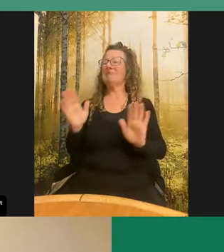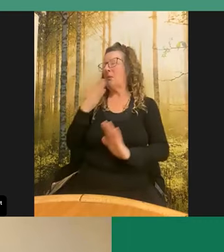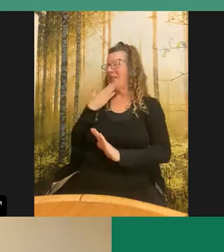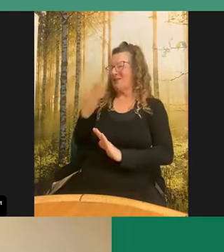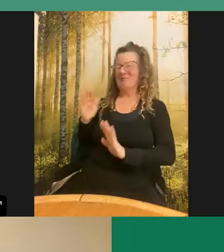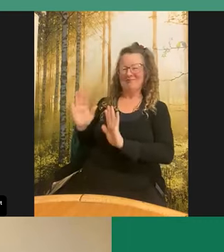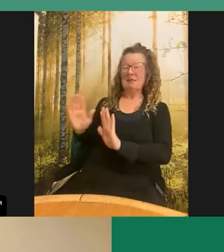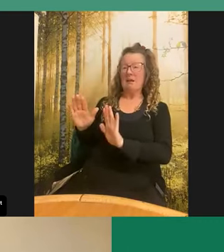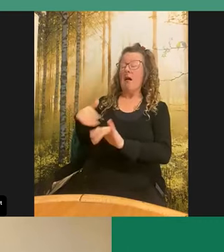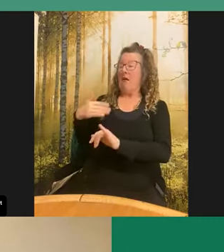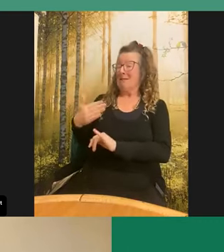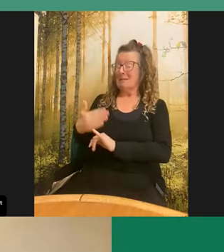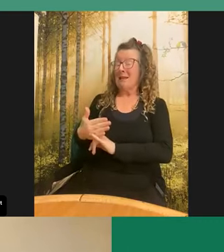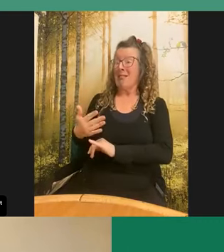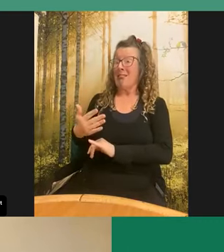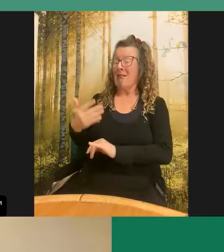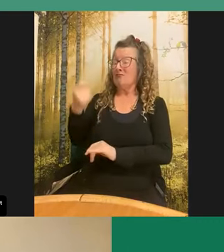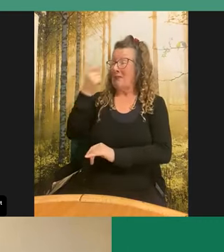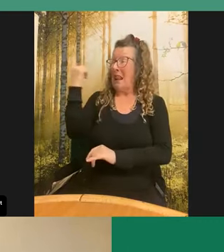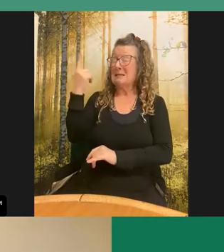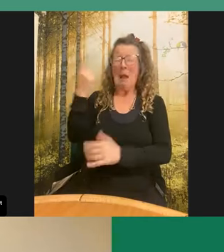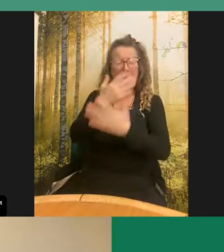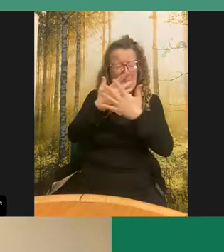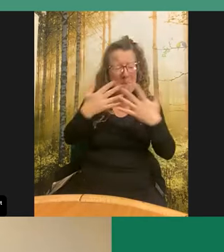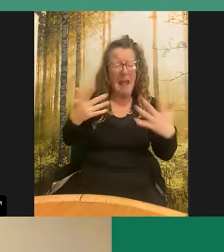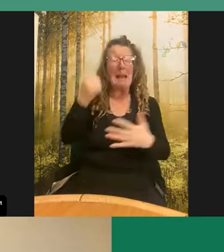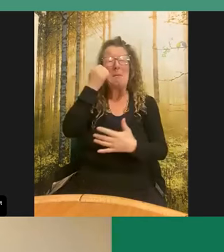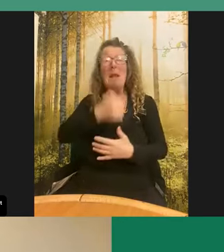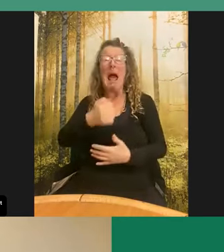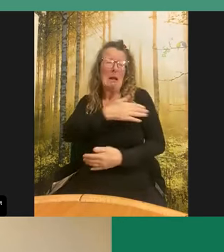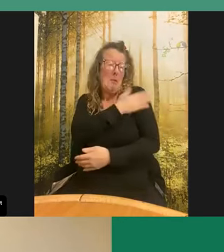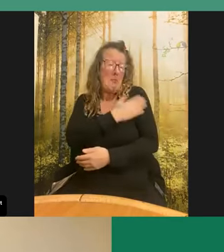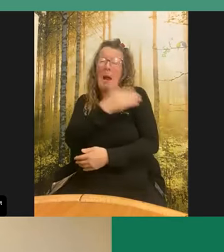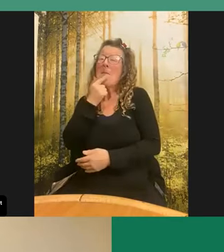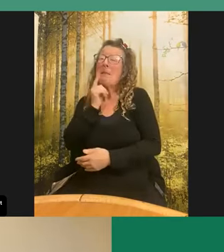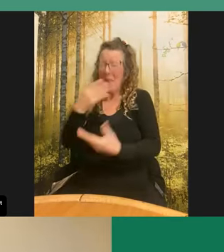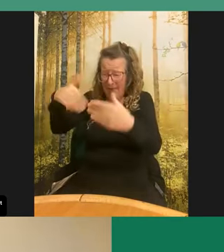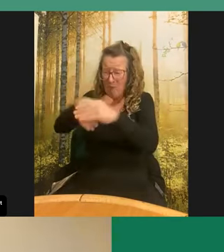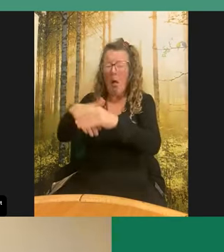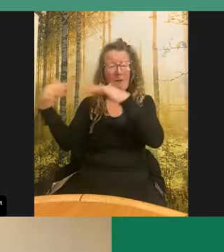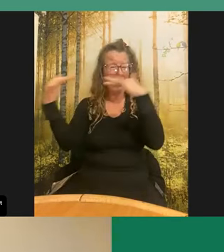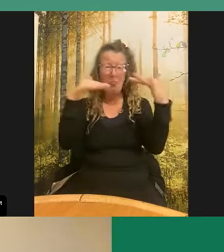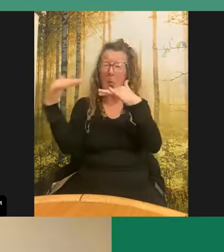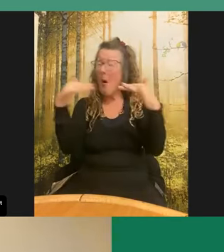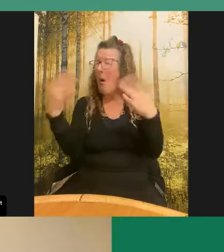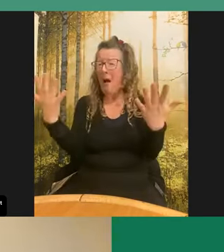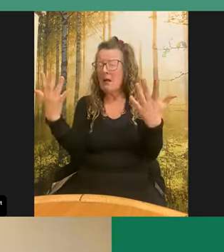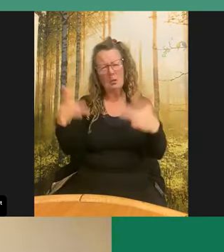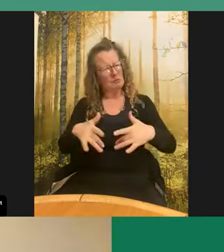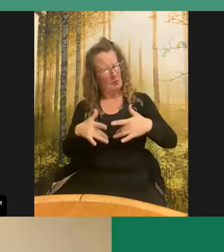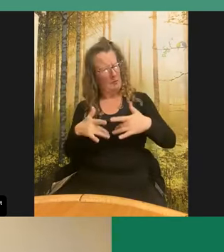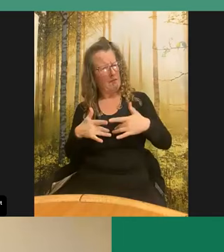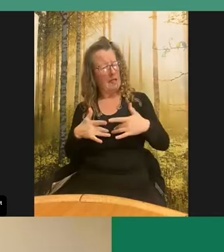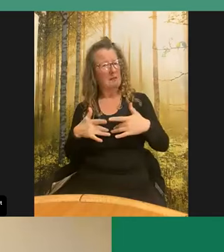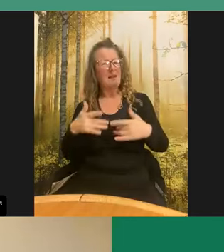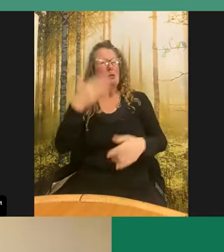that there were so many Black and brown people in those fights. Do you feel like it's a disservice in schools,